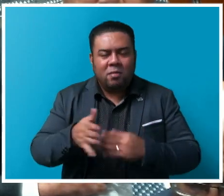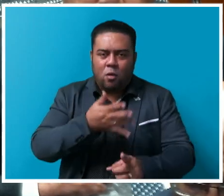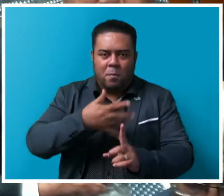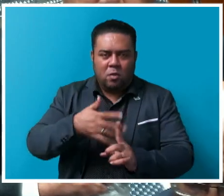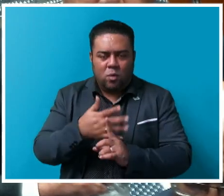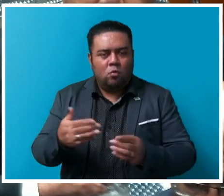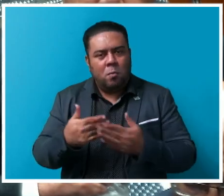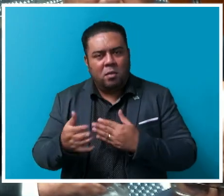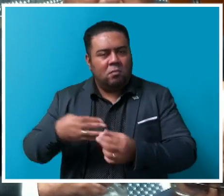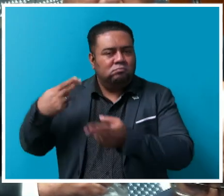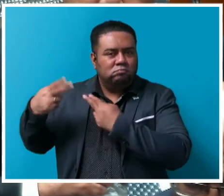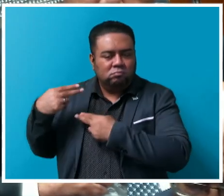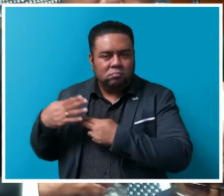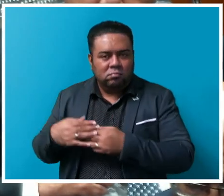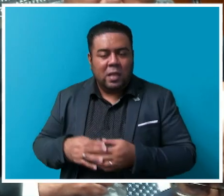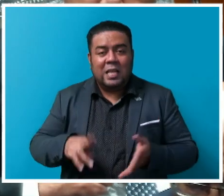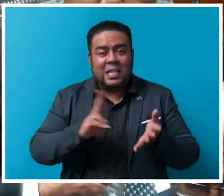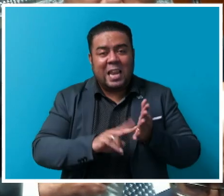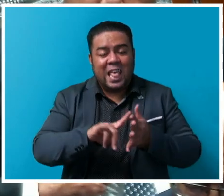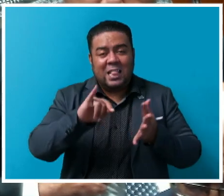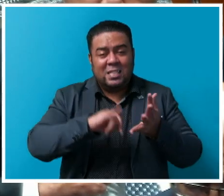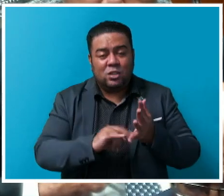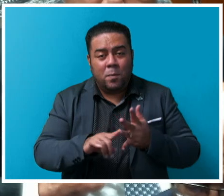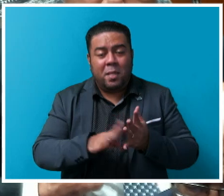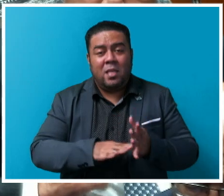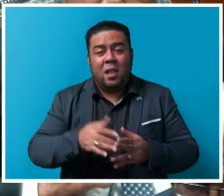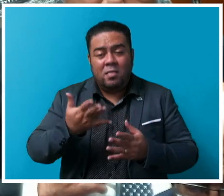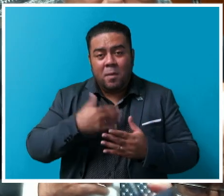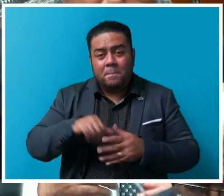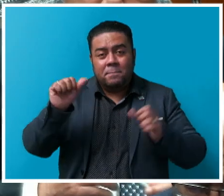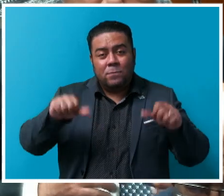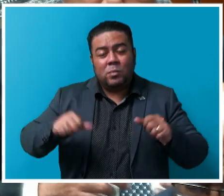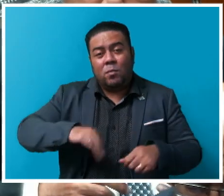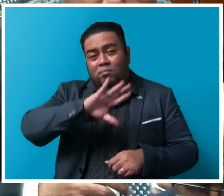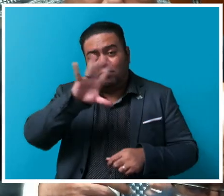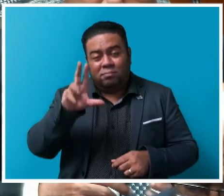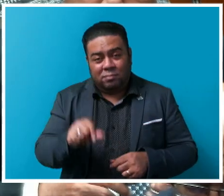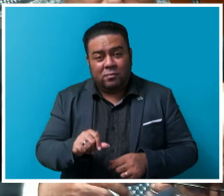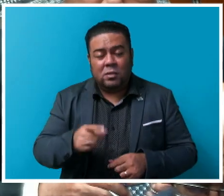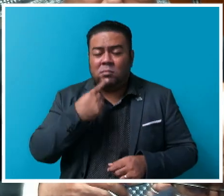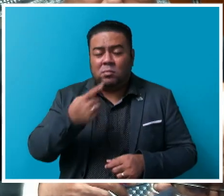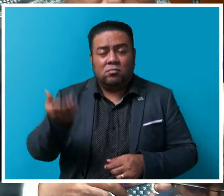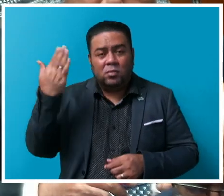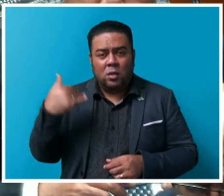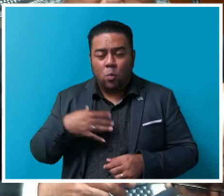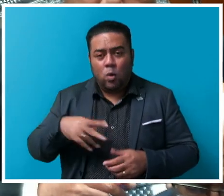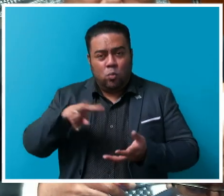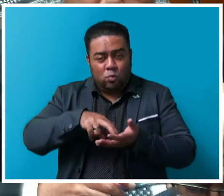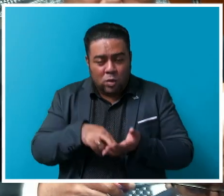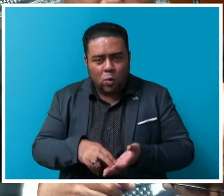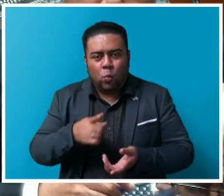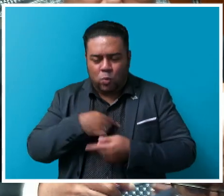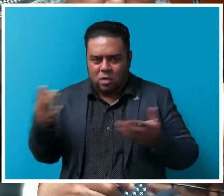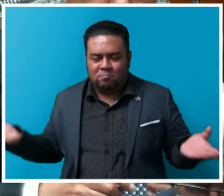circumstance. As Nelson Mandela once said, when we uplift the most vulnerable in our society, we uplift